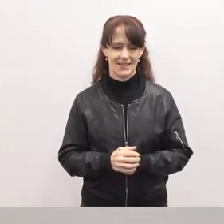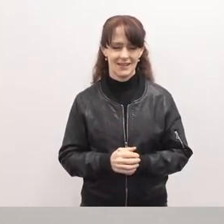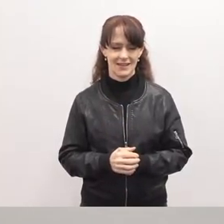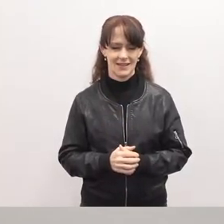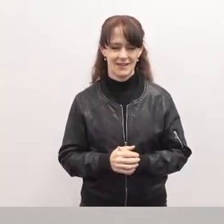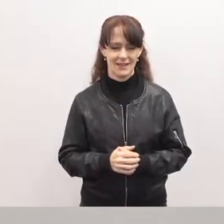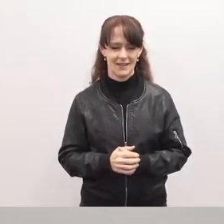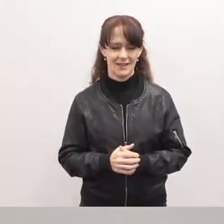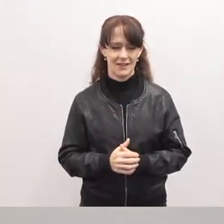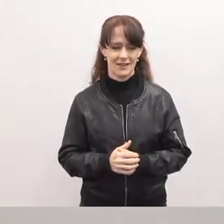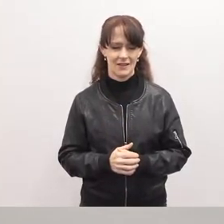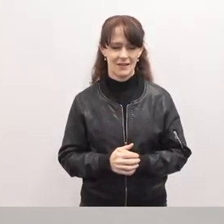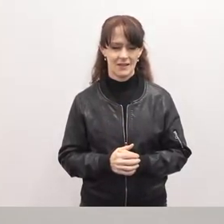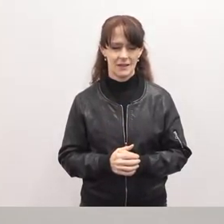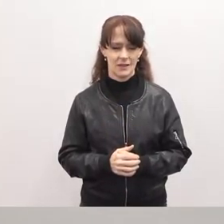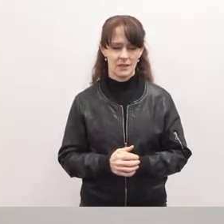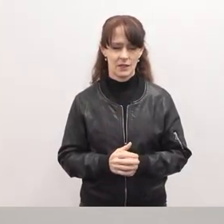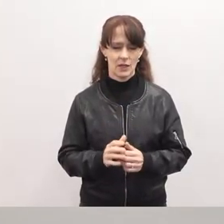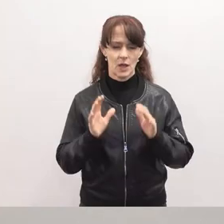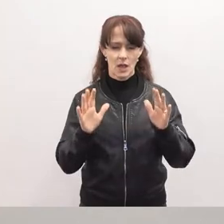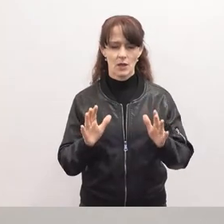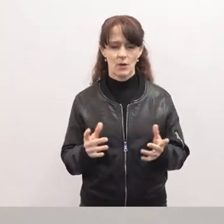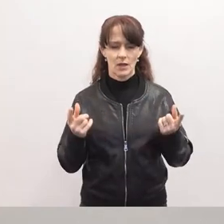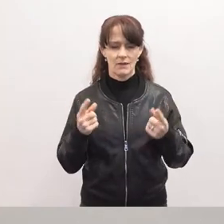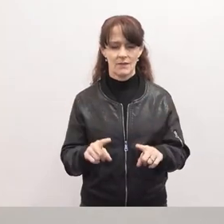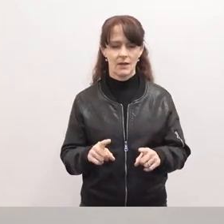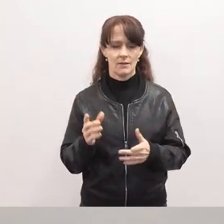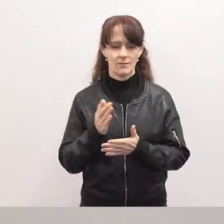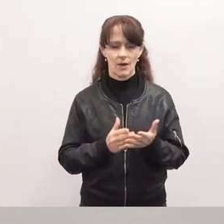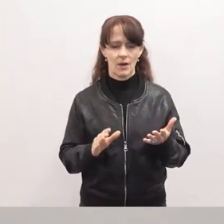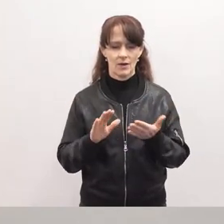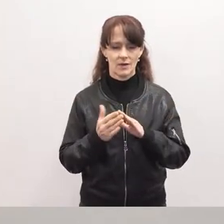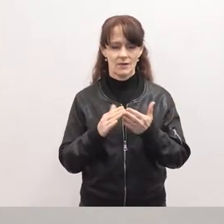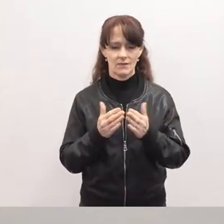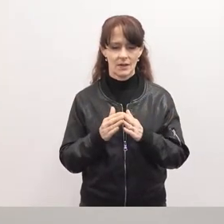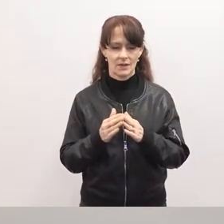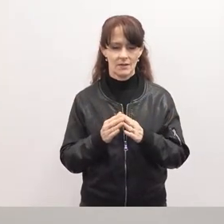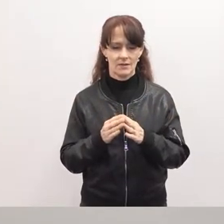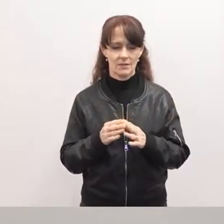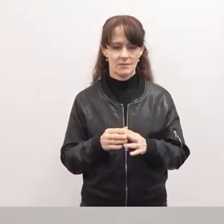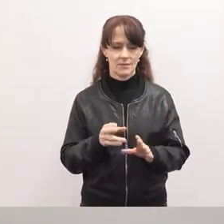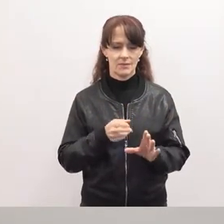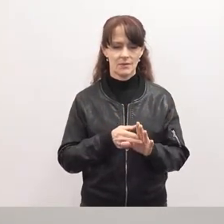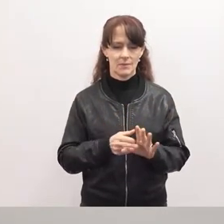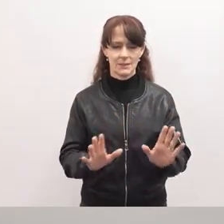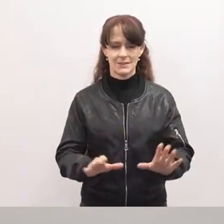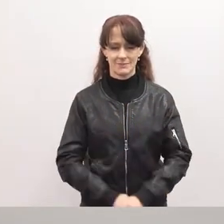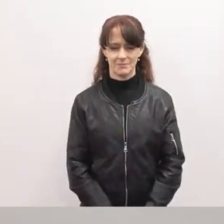but it was a great event in that part of town. I was glad to have participated. That's it.